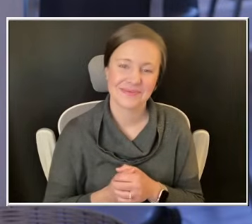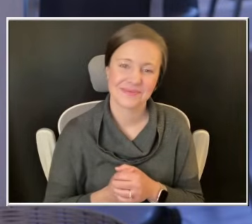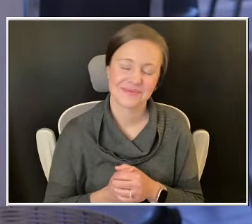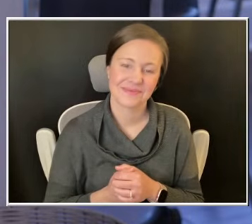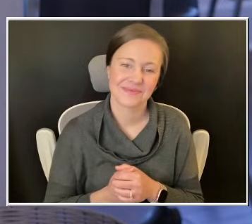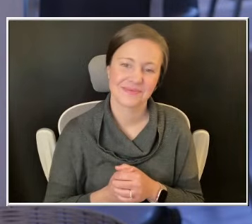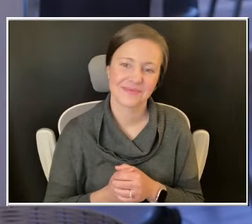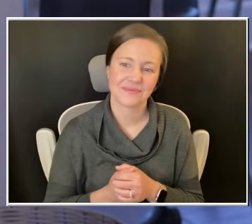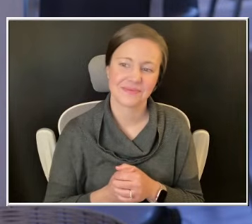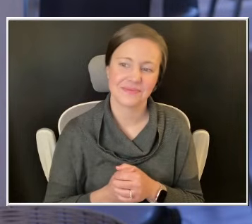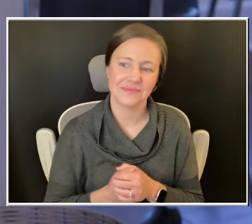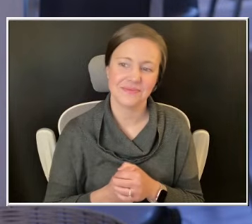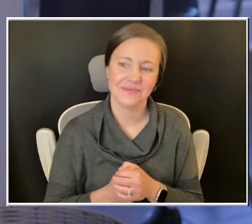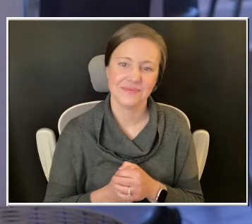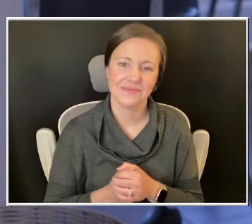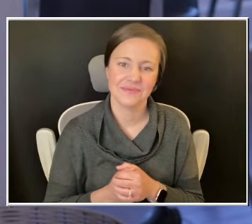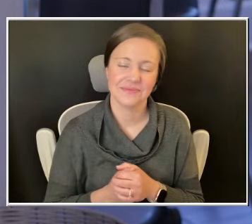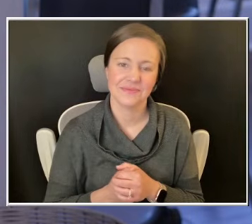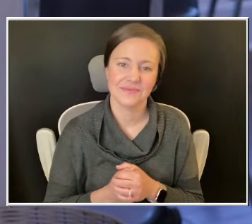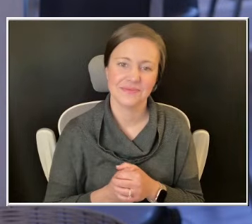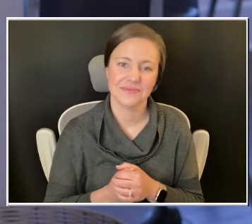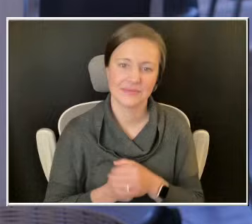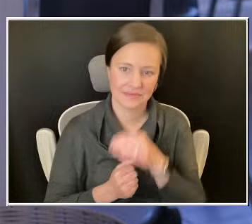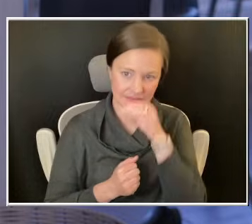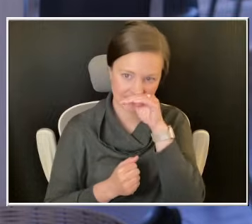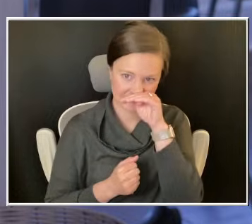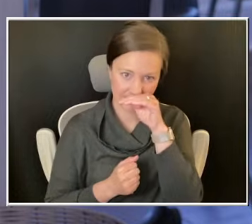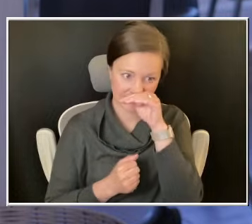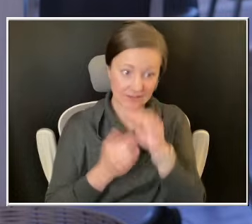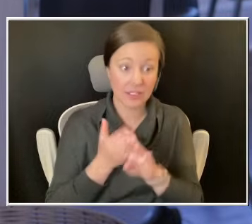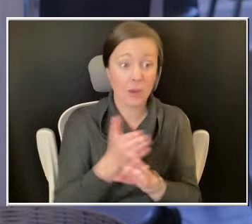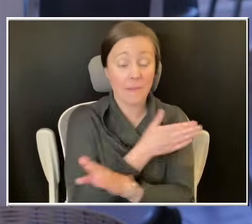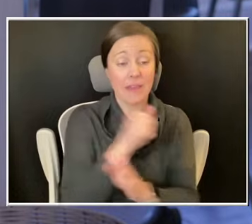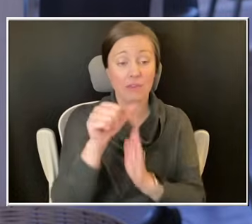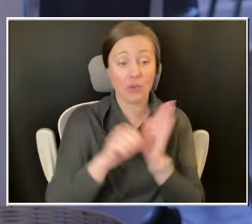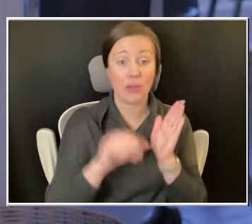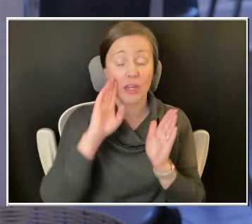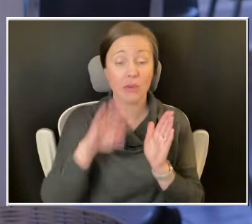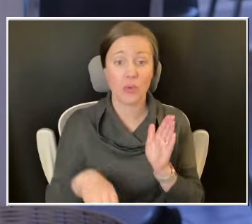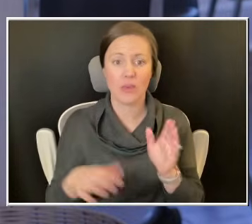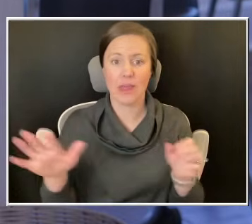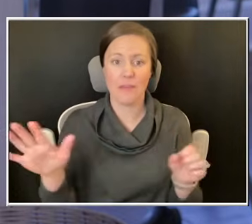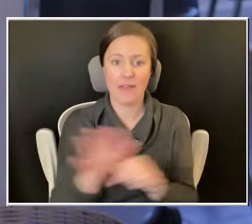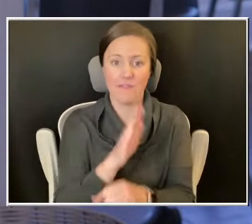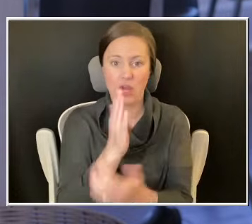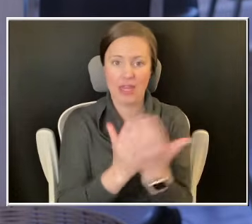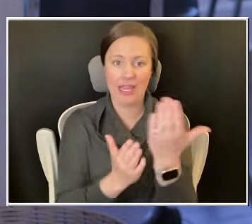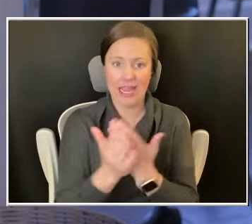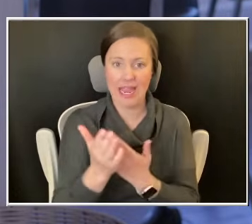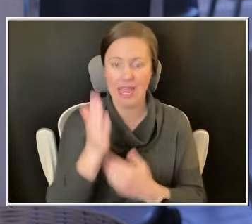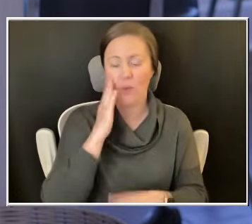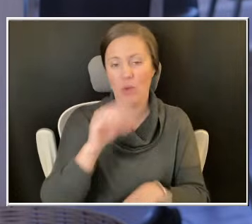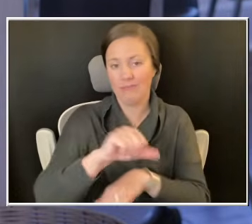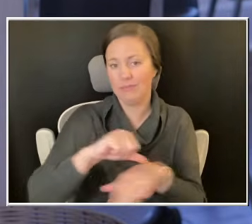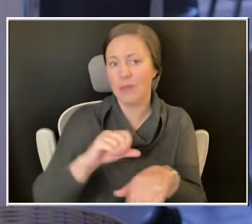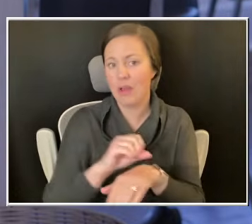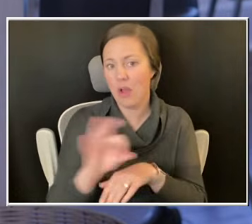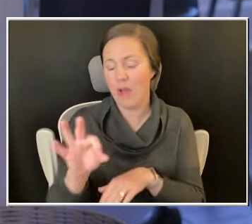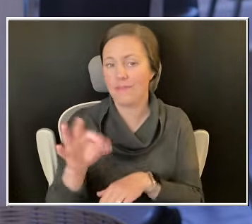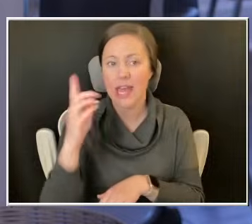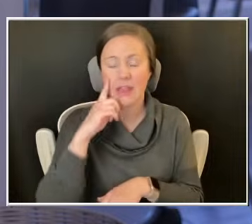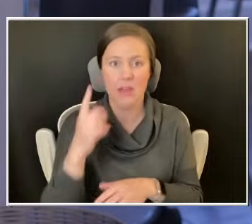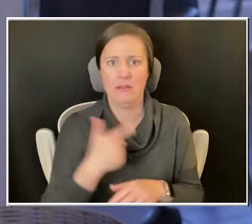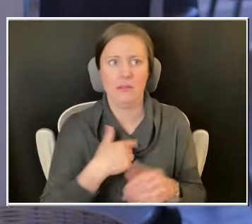So before surgery, we knew they were going to take the entire hand, and I just thought, I want to keep it. That's like immediately what I